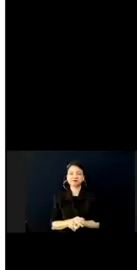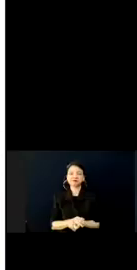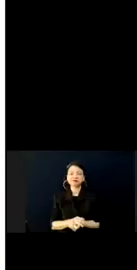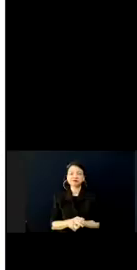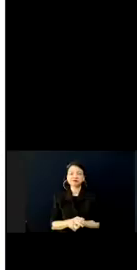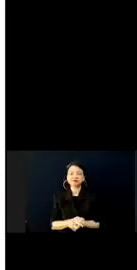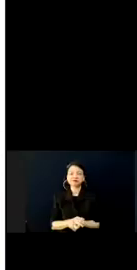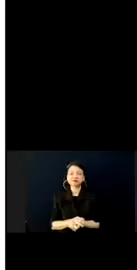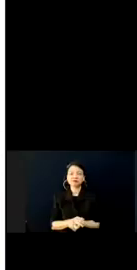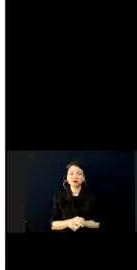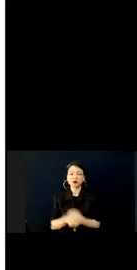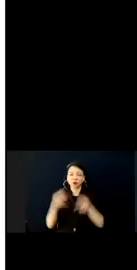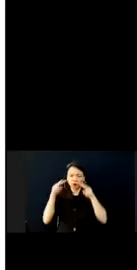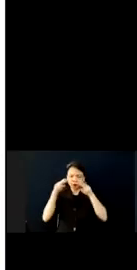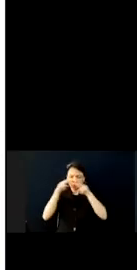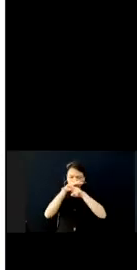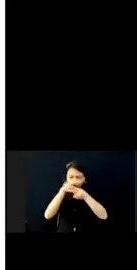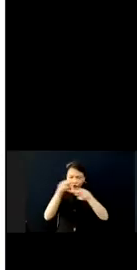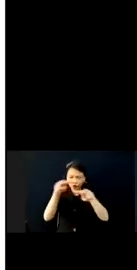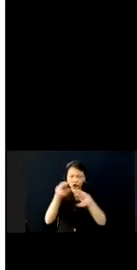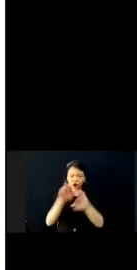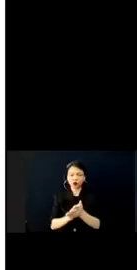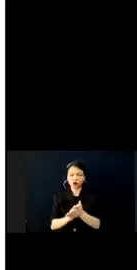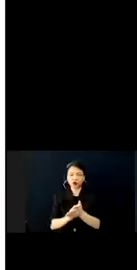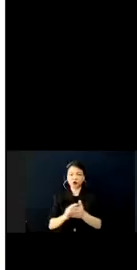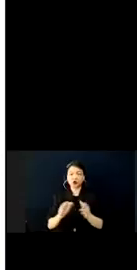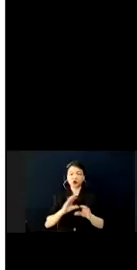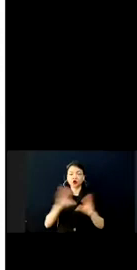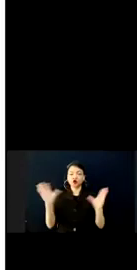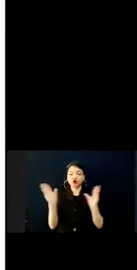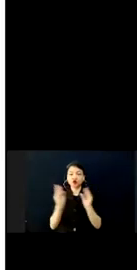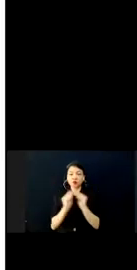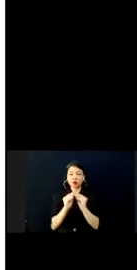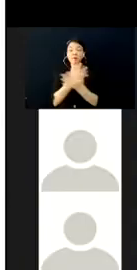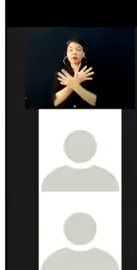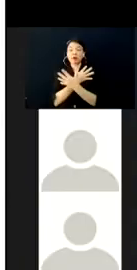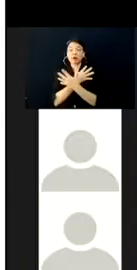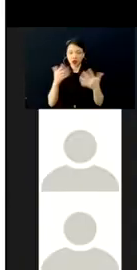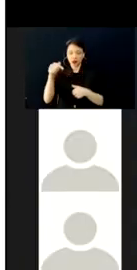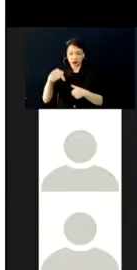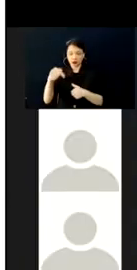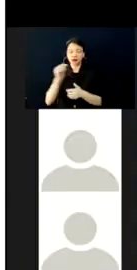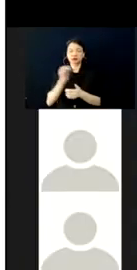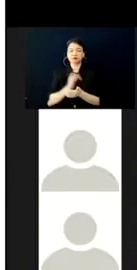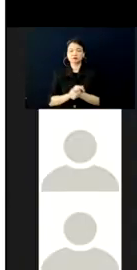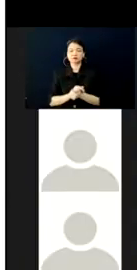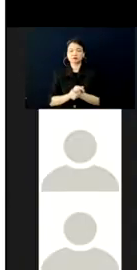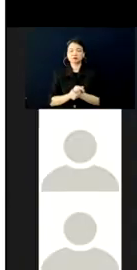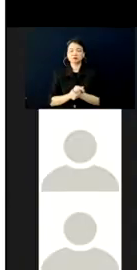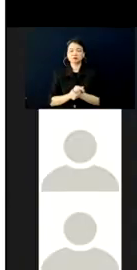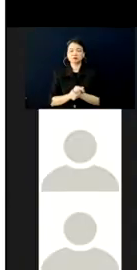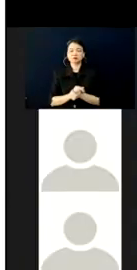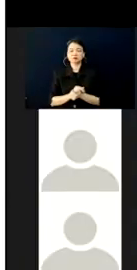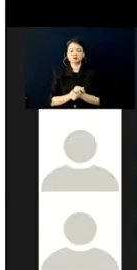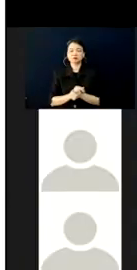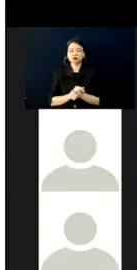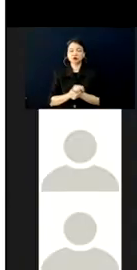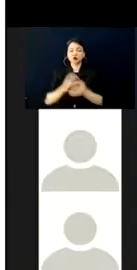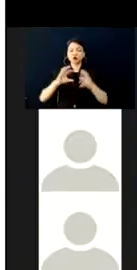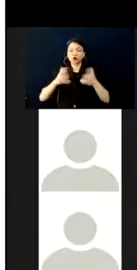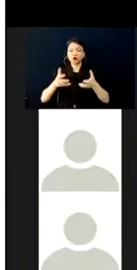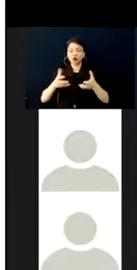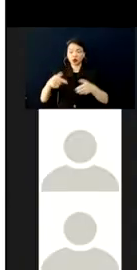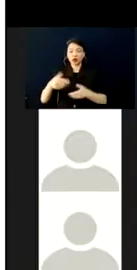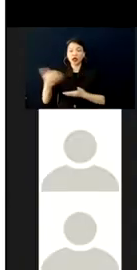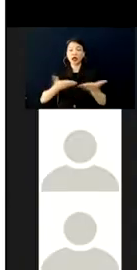to kind of a world in which digital services are likely to be even more important, it raises this question of